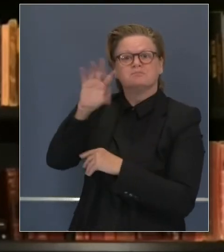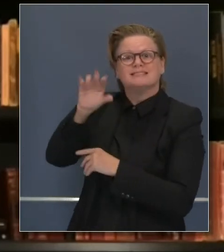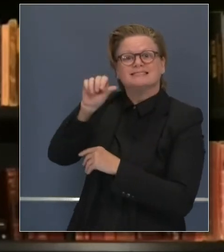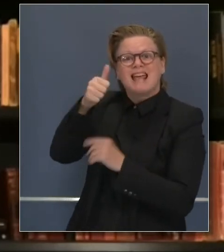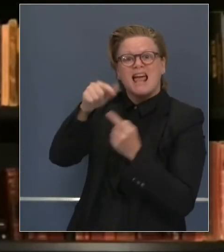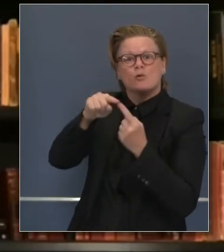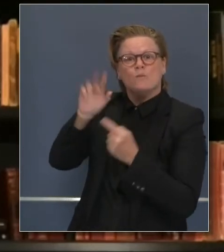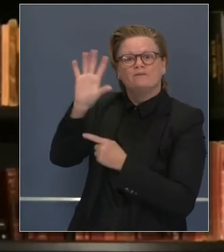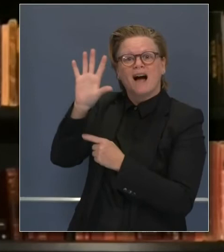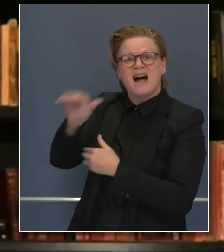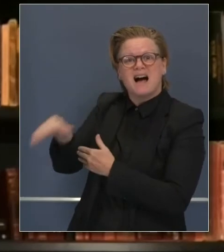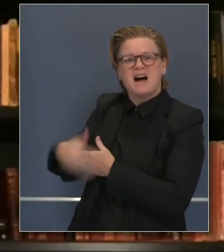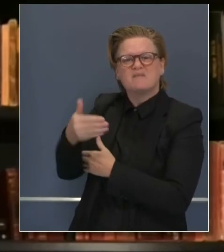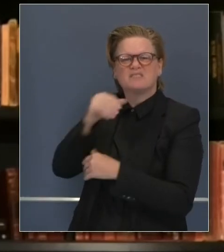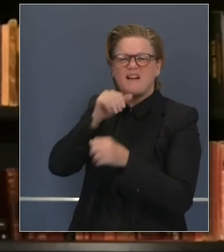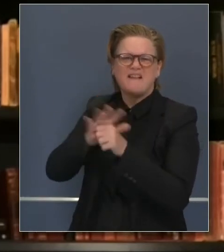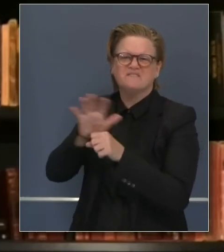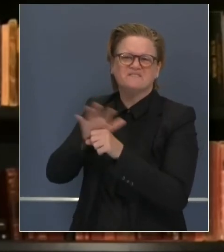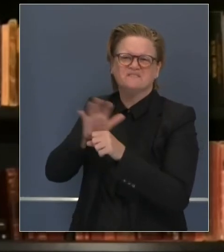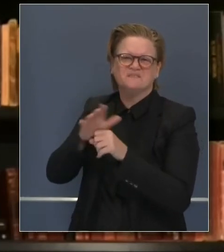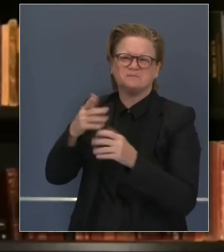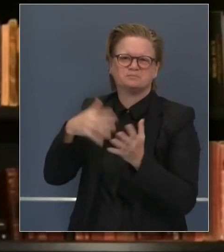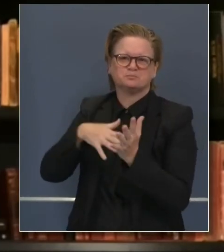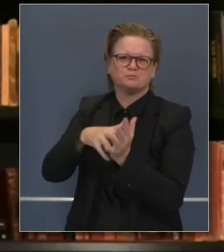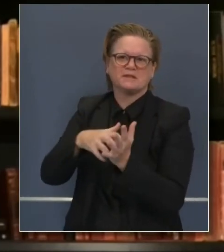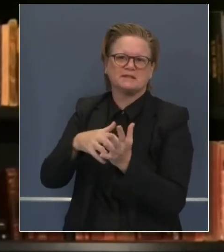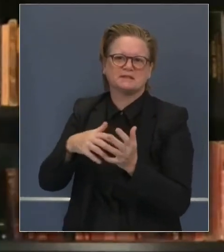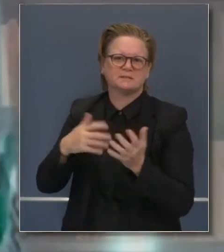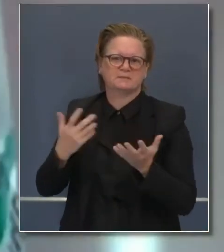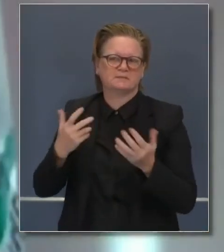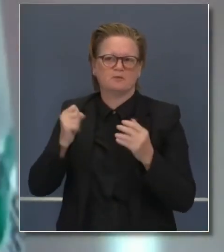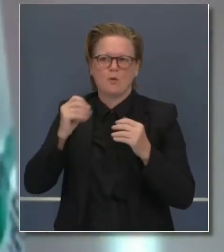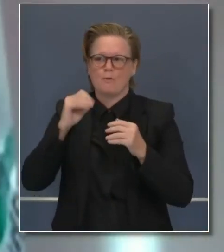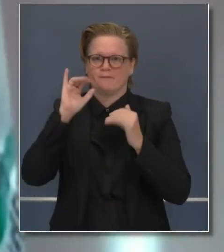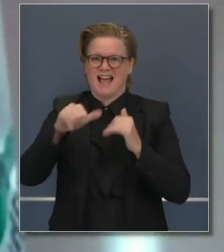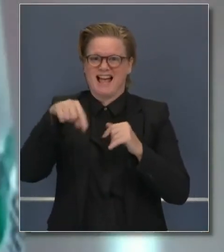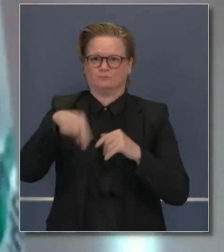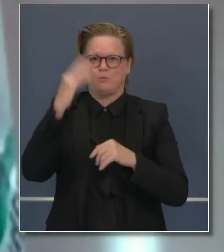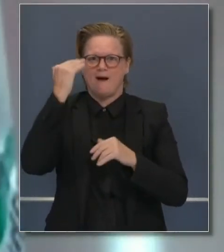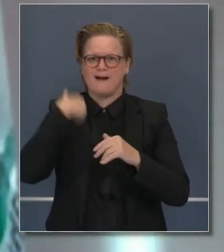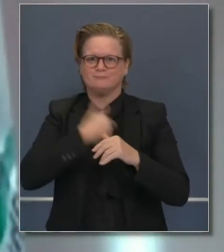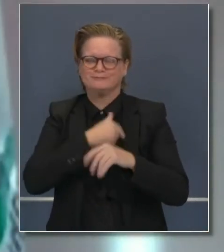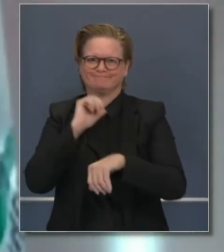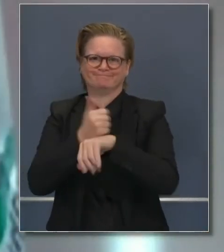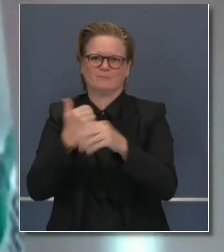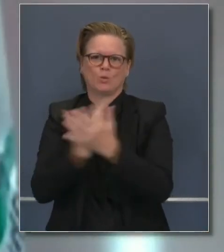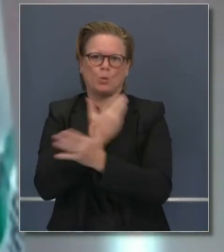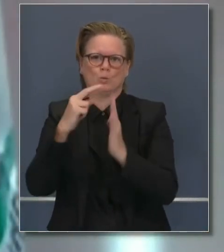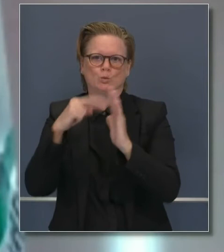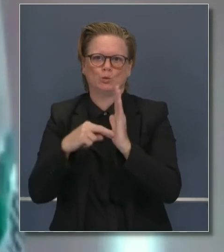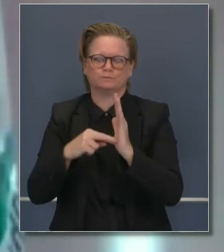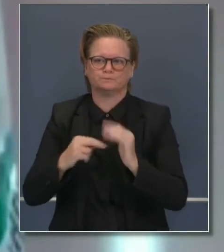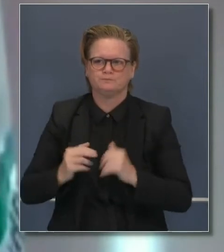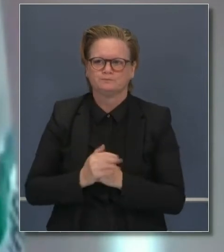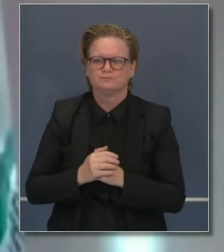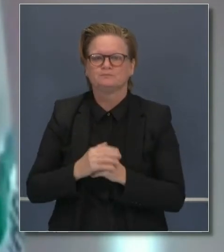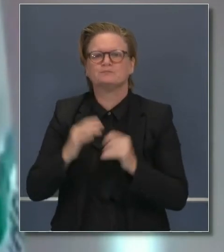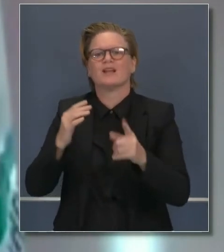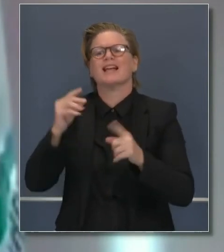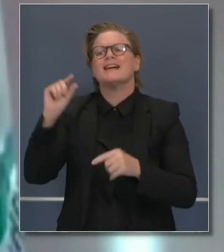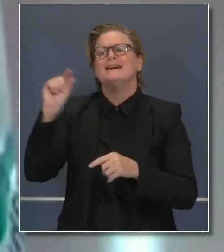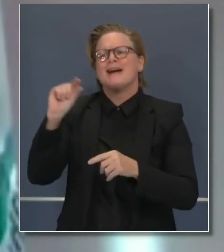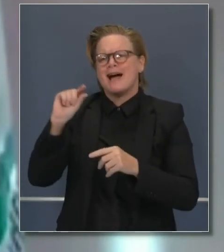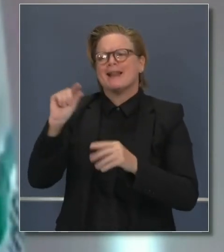officers, what data have you received in that basis? Yeah, we actually track. There is some ability,